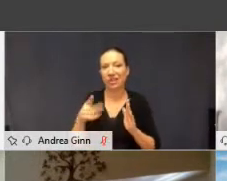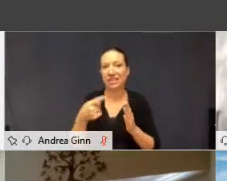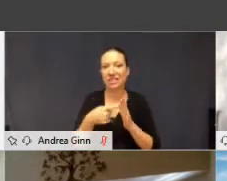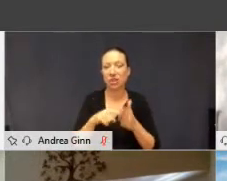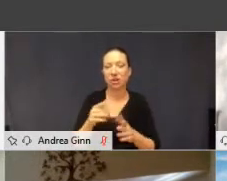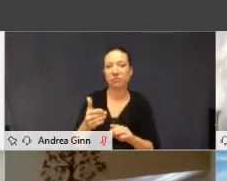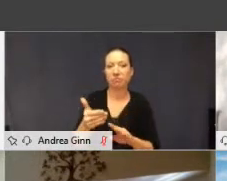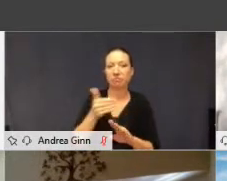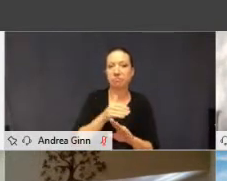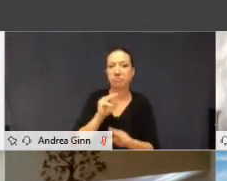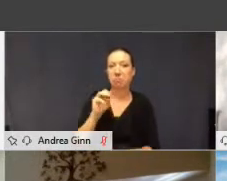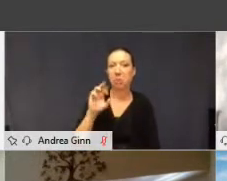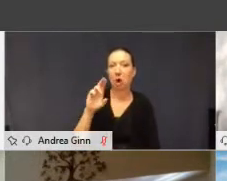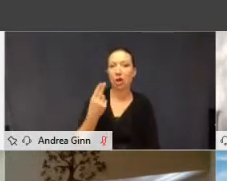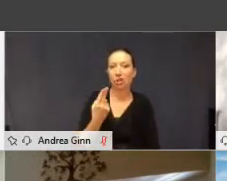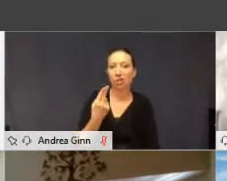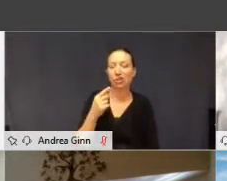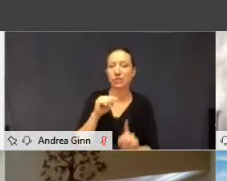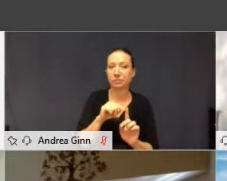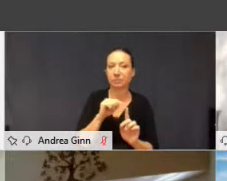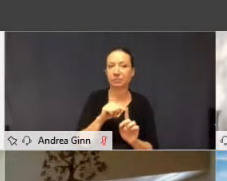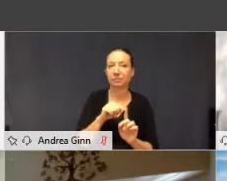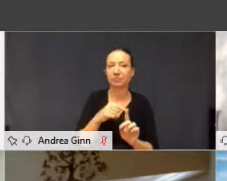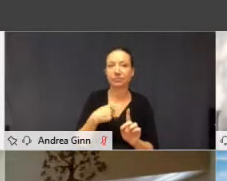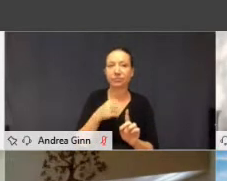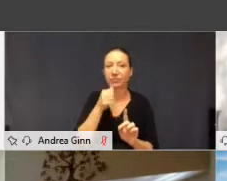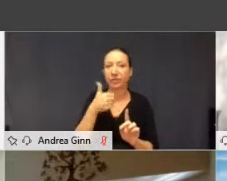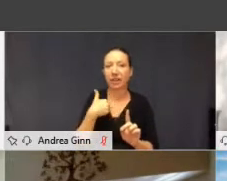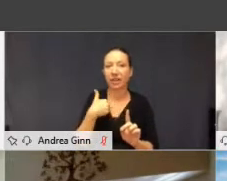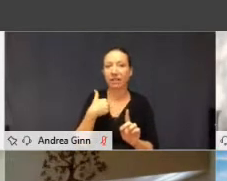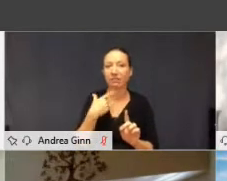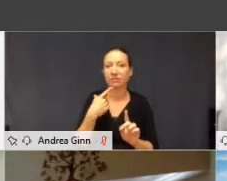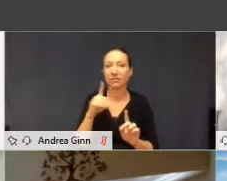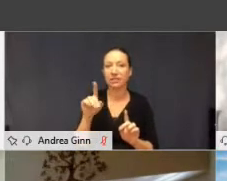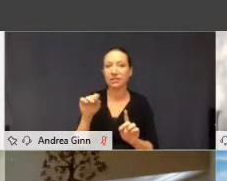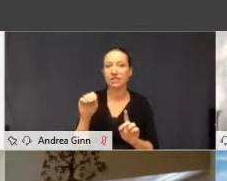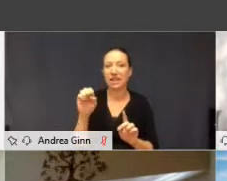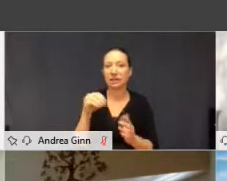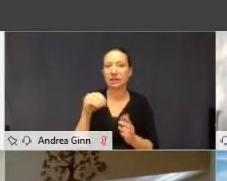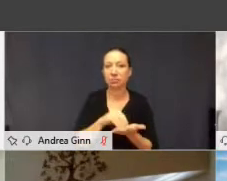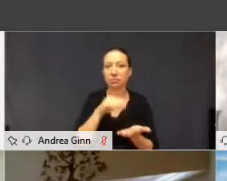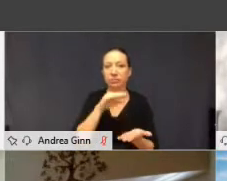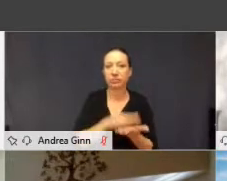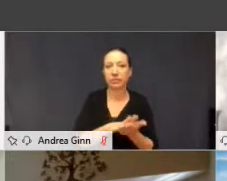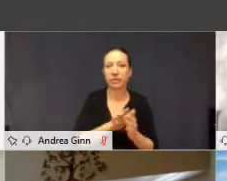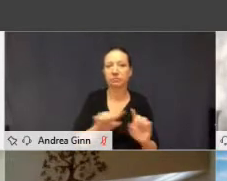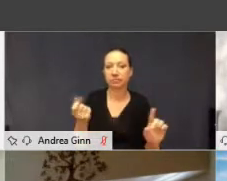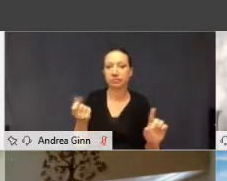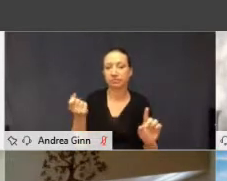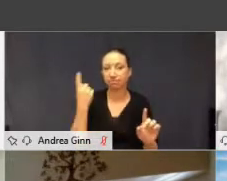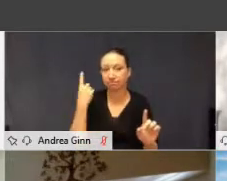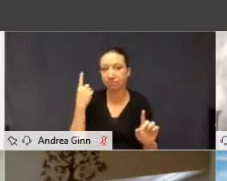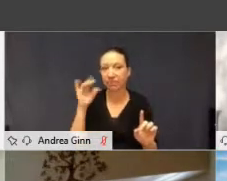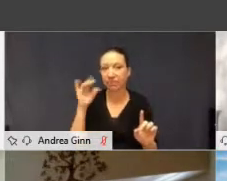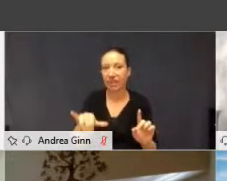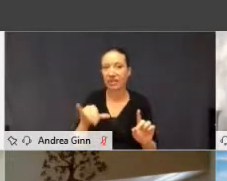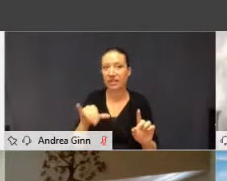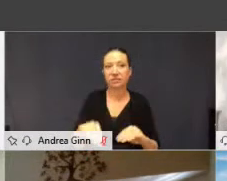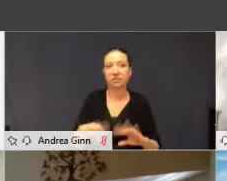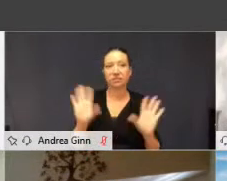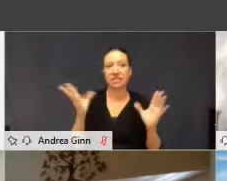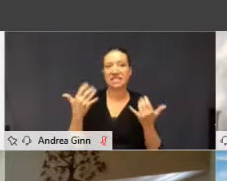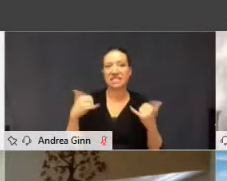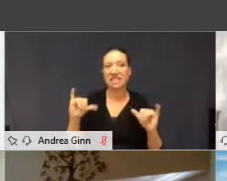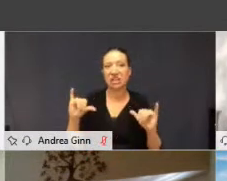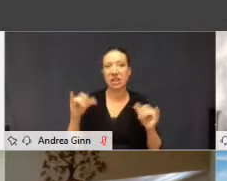and I don't have this note dated, but nonetheless, it's apparently still